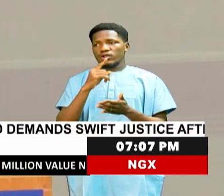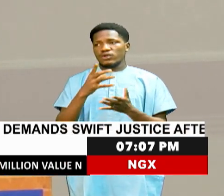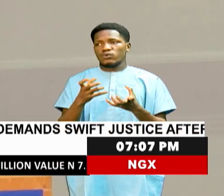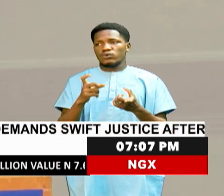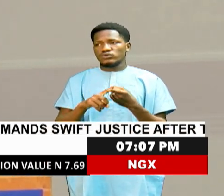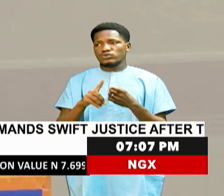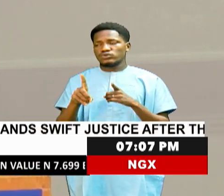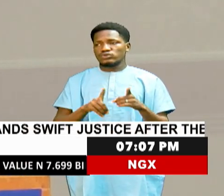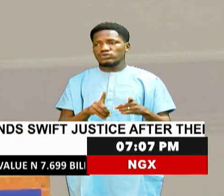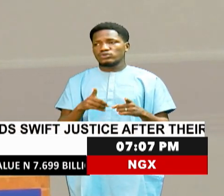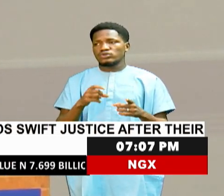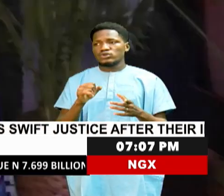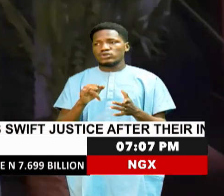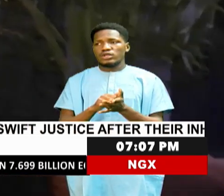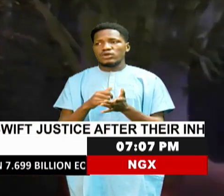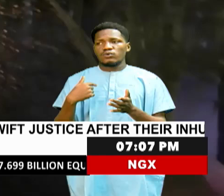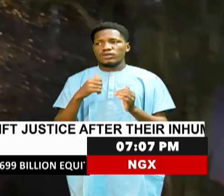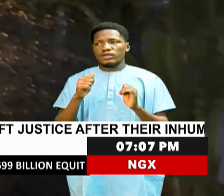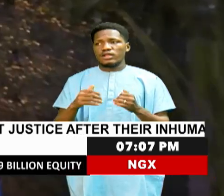have school enrollment up.